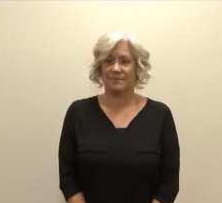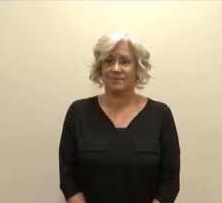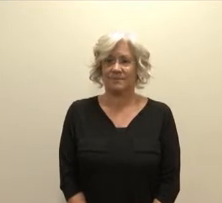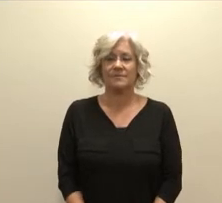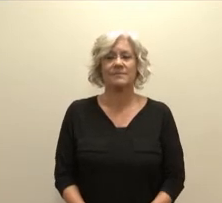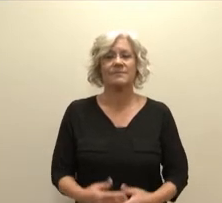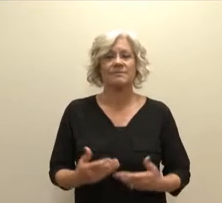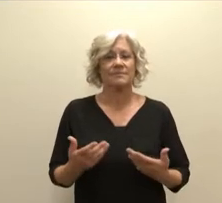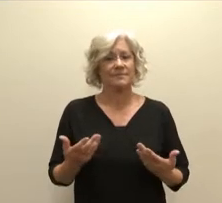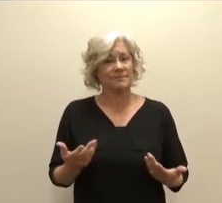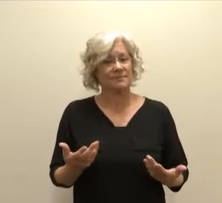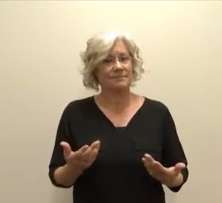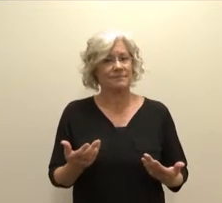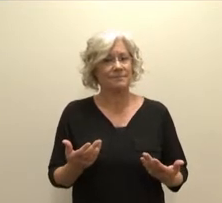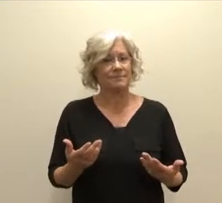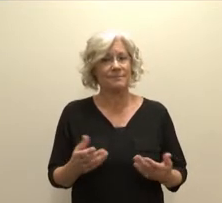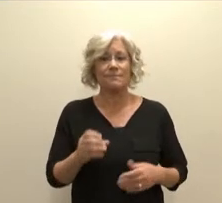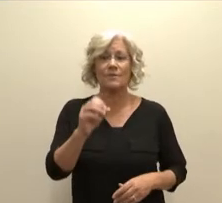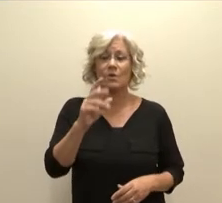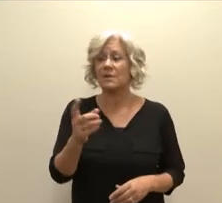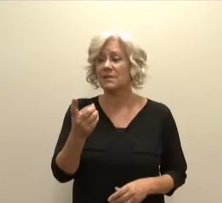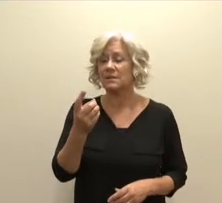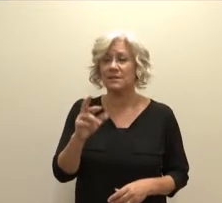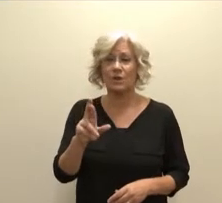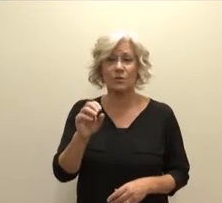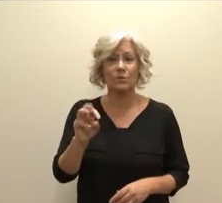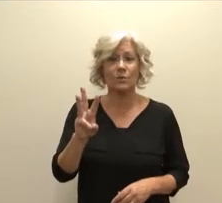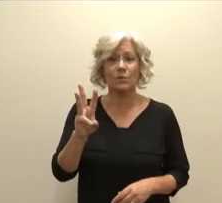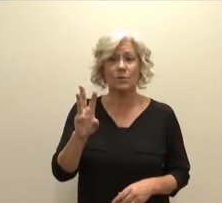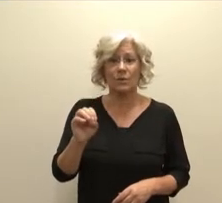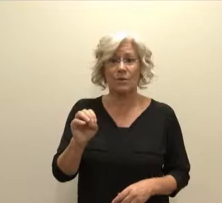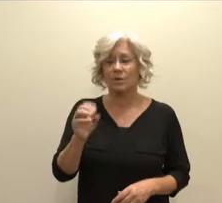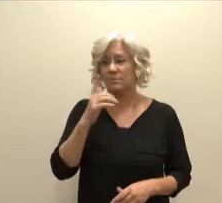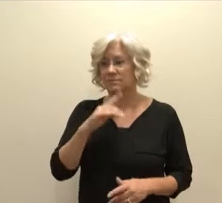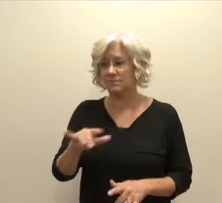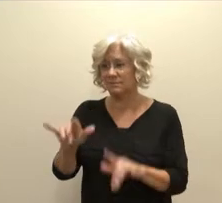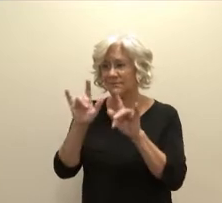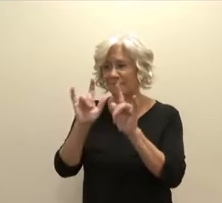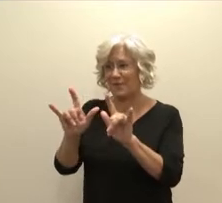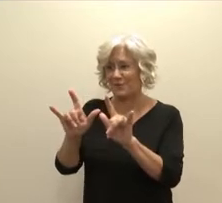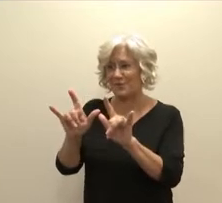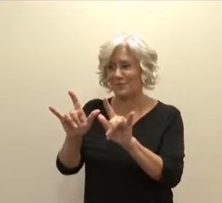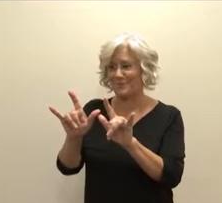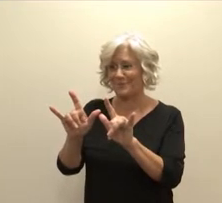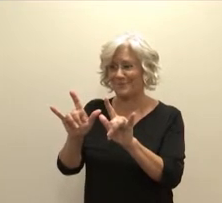Well, okay, Dr. Rowe, I love you.